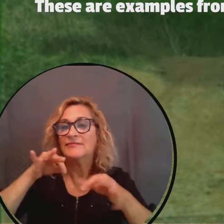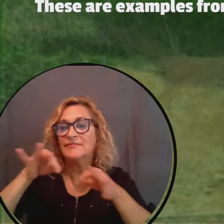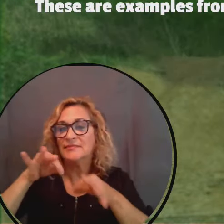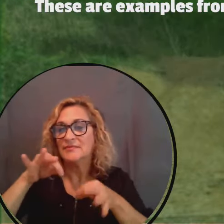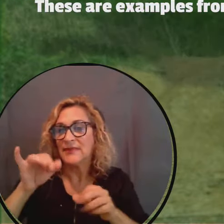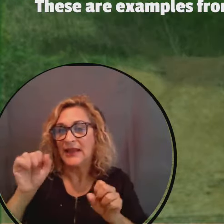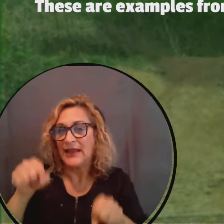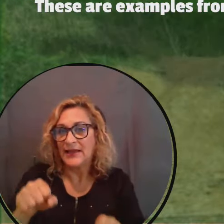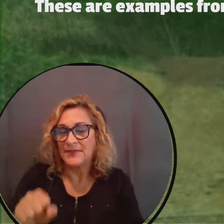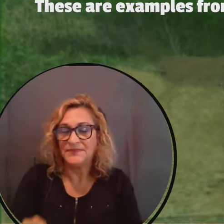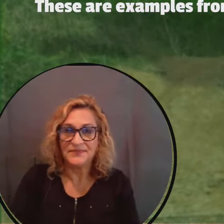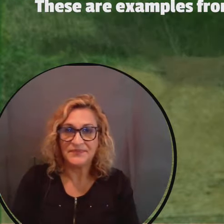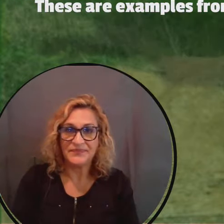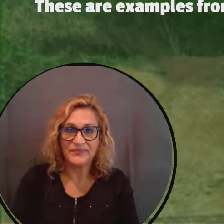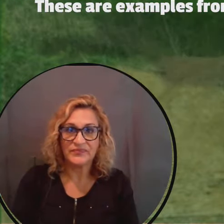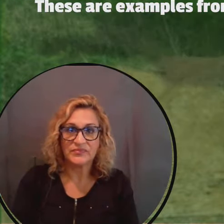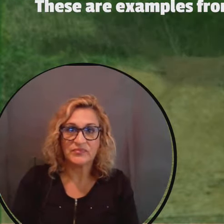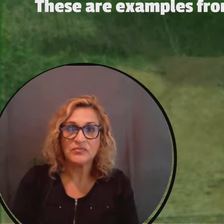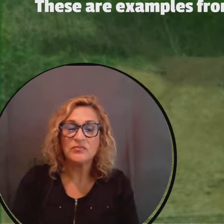So if we could go to that one, please.